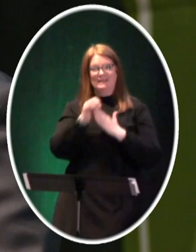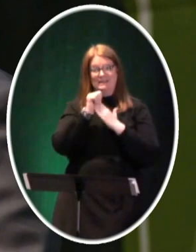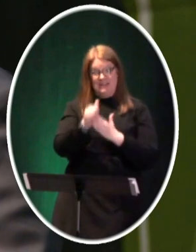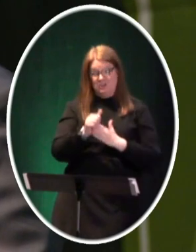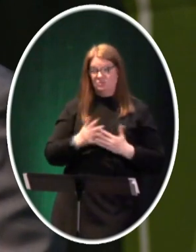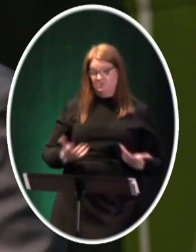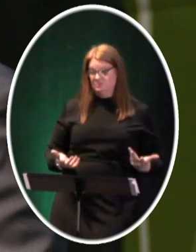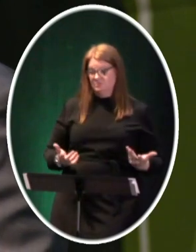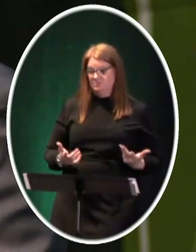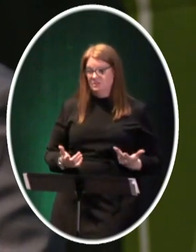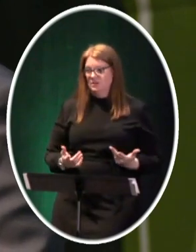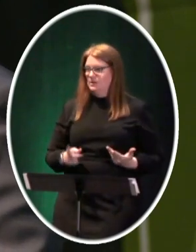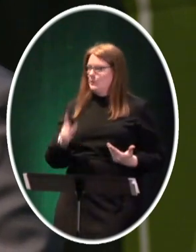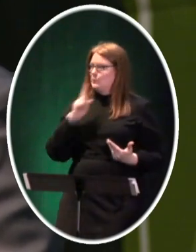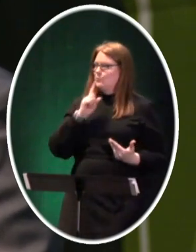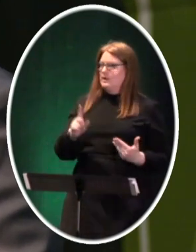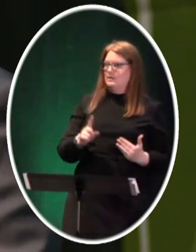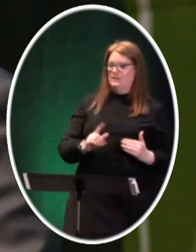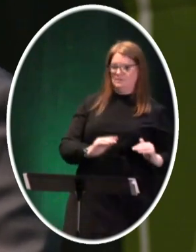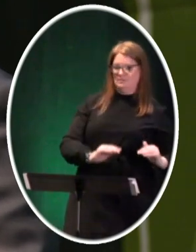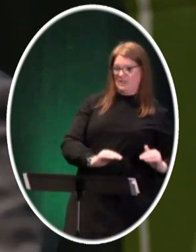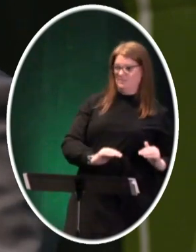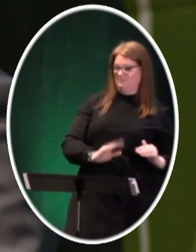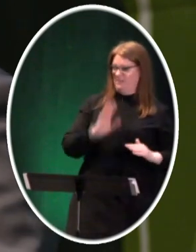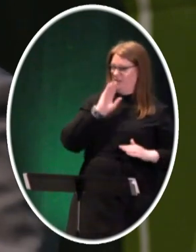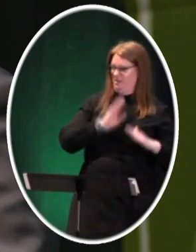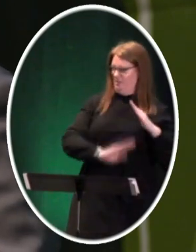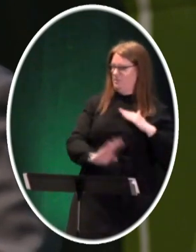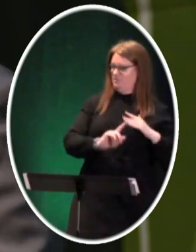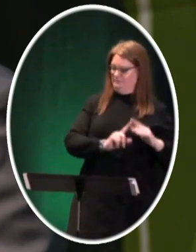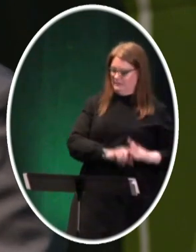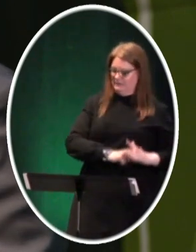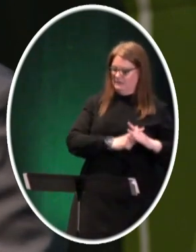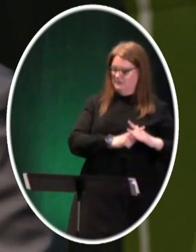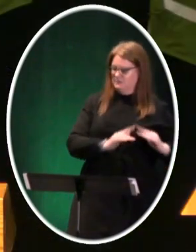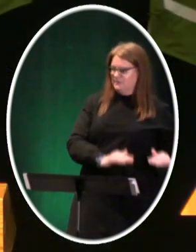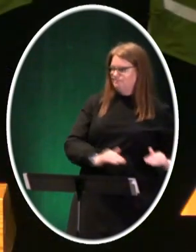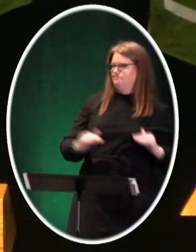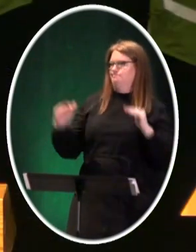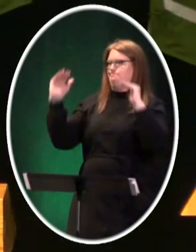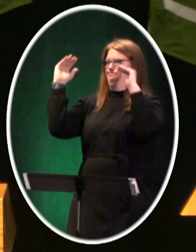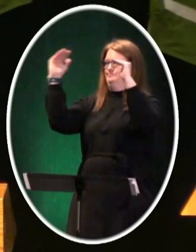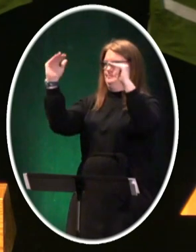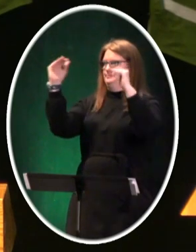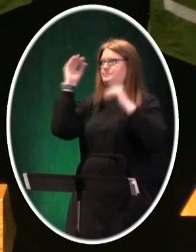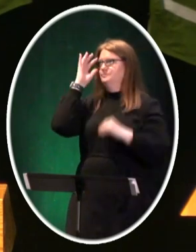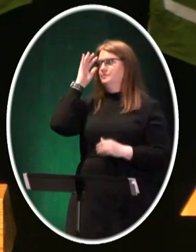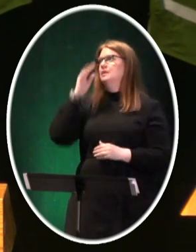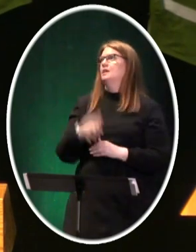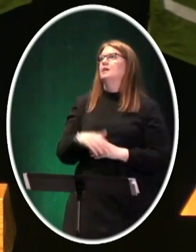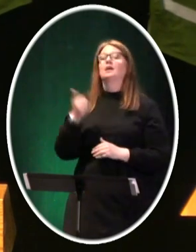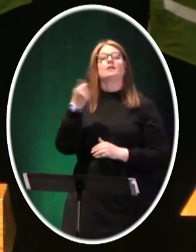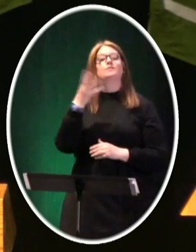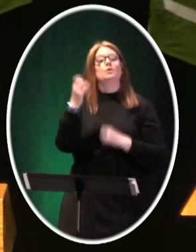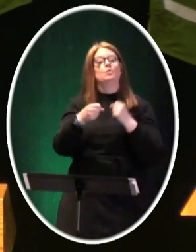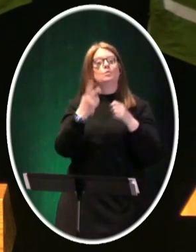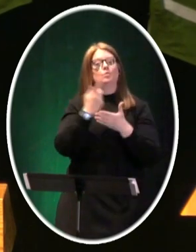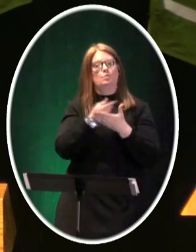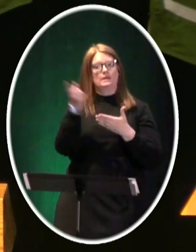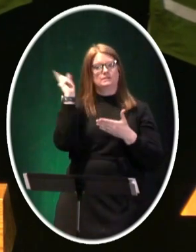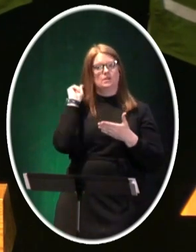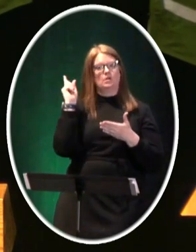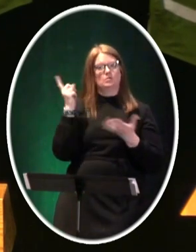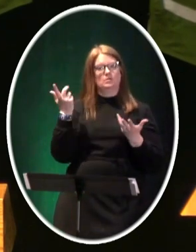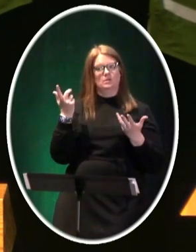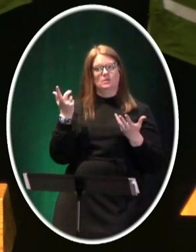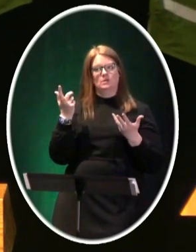climbed from very lowly beginnings to the top of their professions. A couple weeks back, I was able to spend some